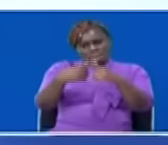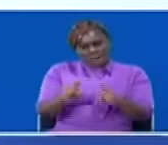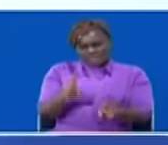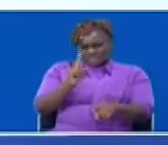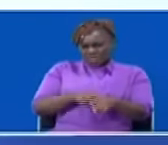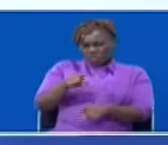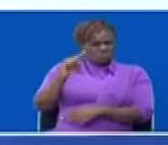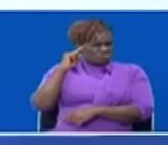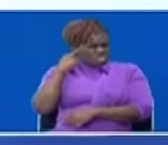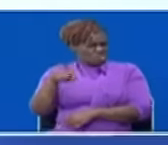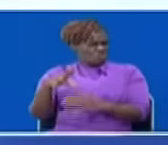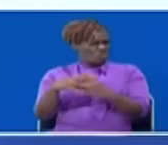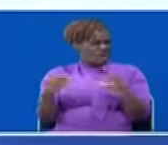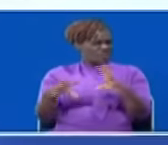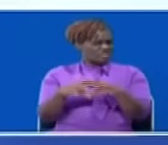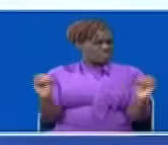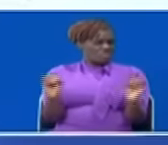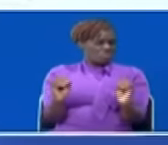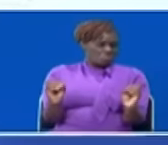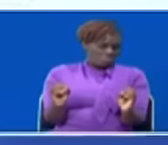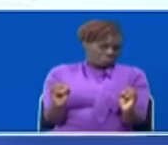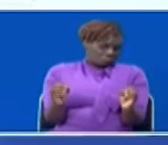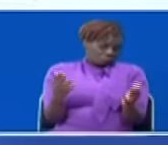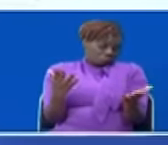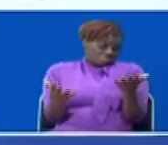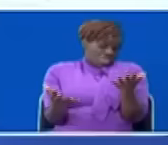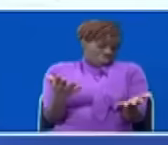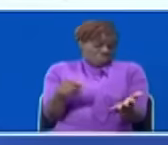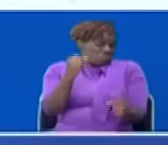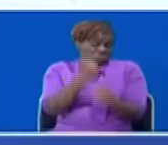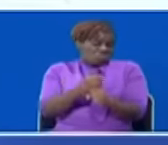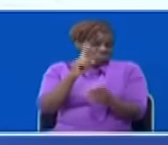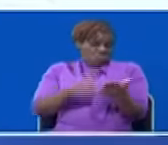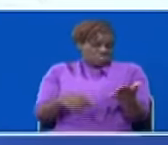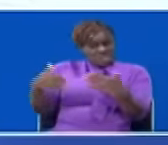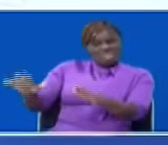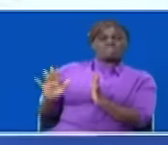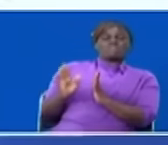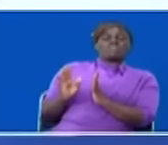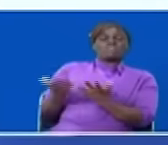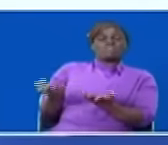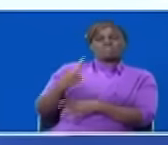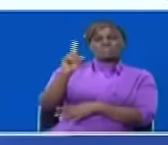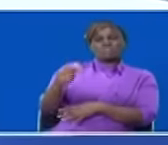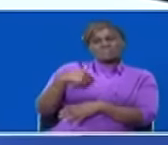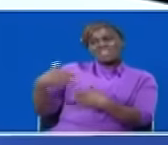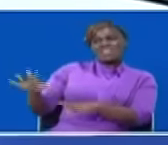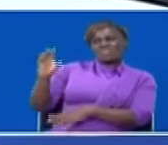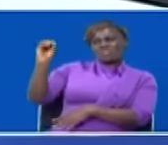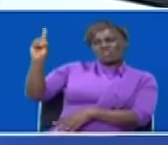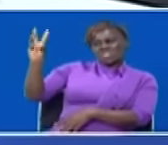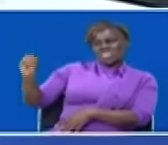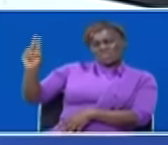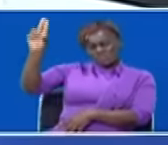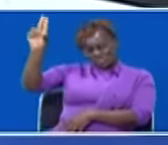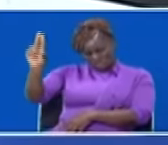where you think you're not being listened to anymore and you won't make any headway, what will you do then? Will you leave ODM? I'm not leaving ODM. What I can